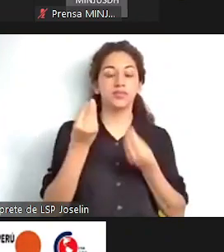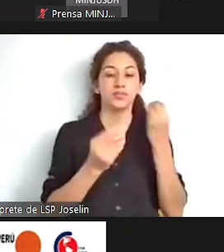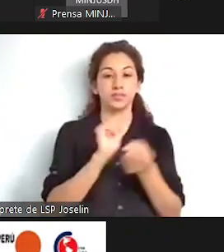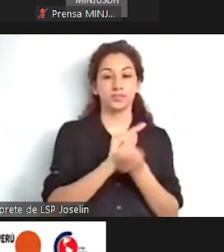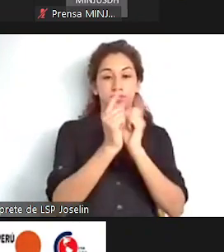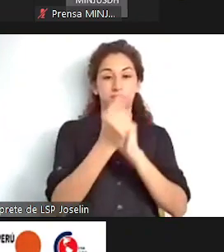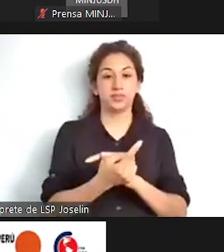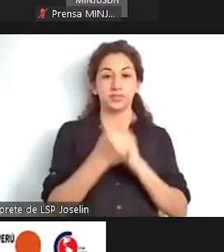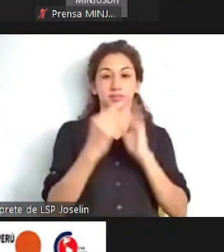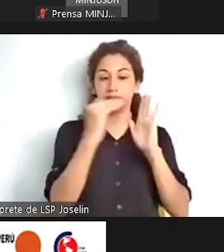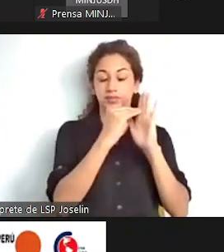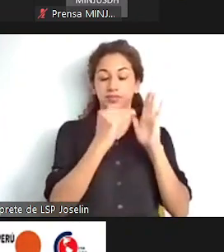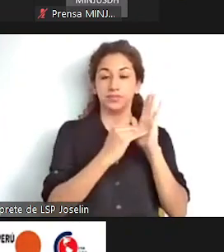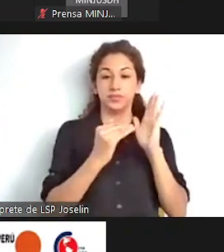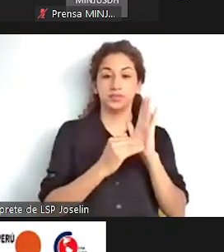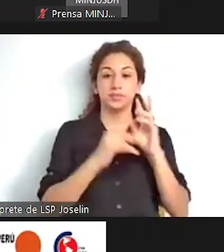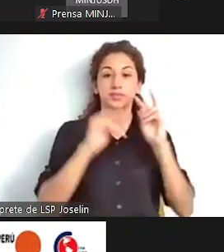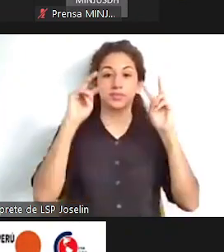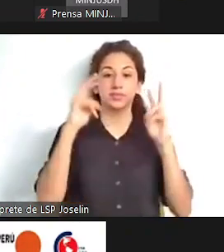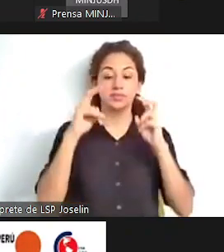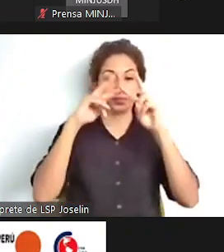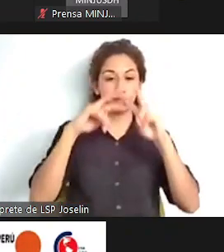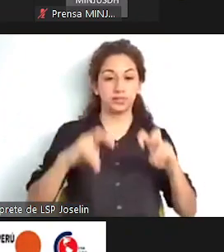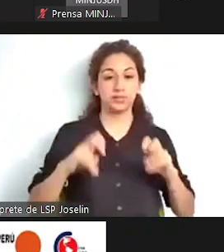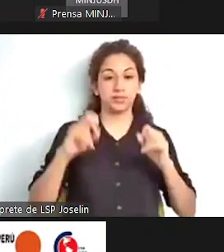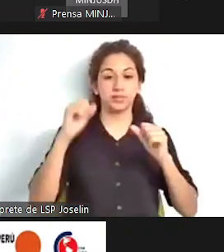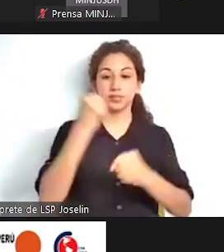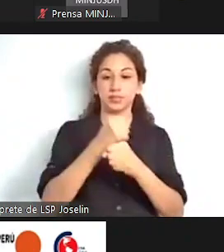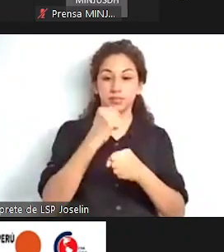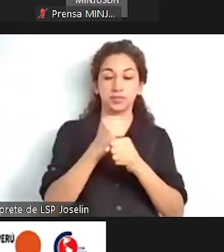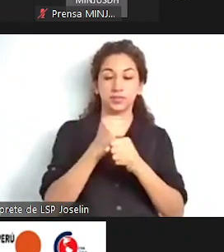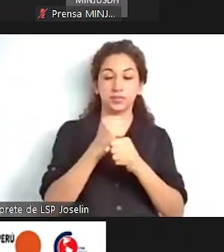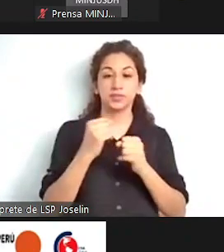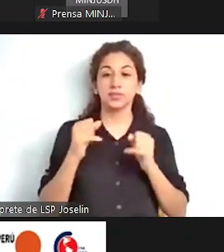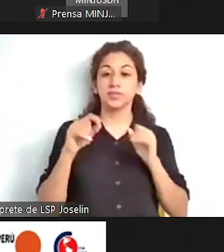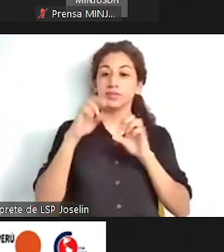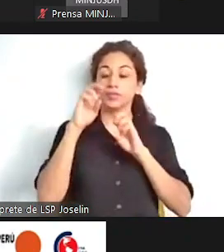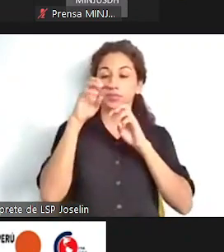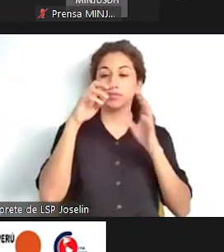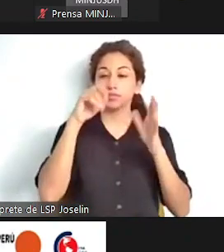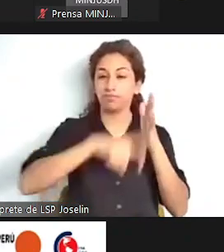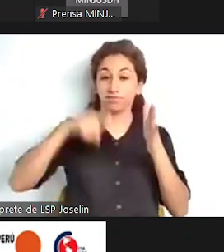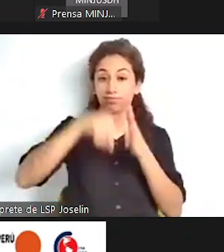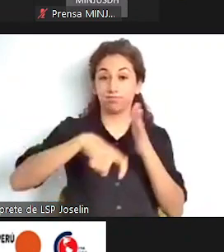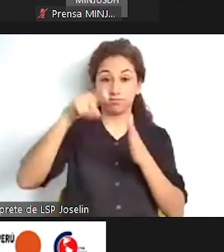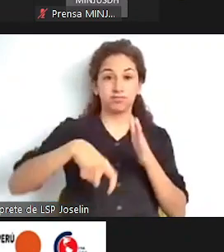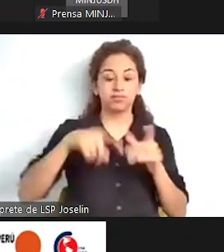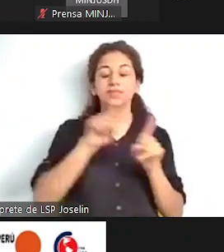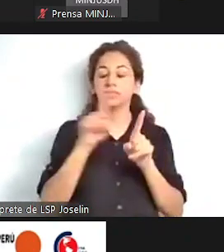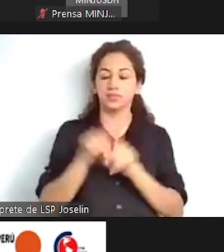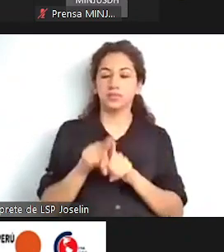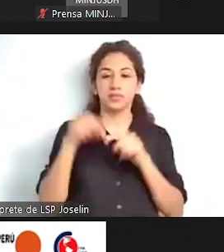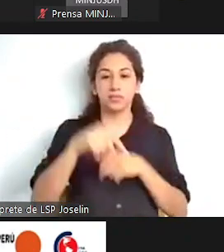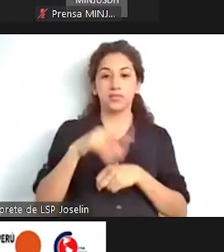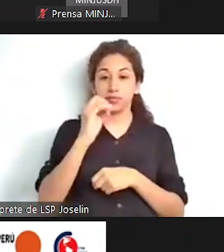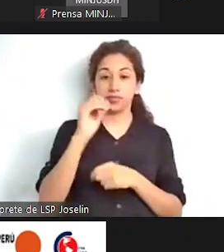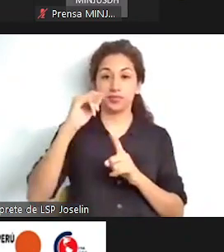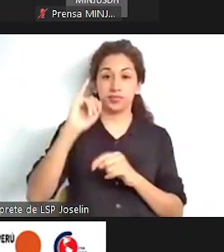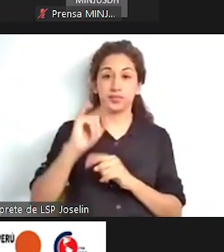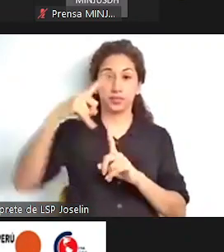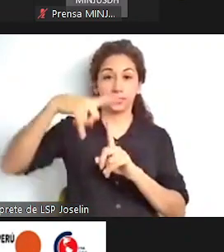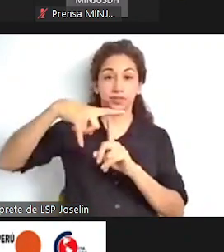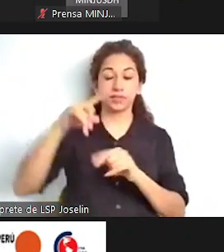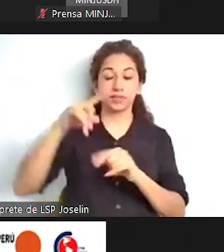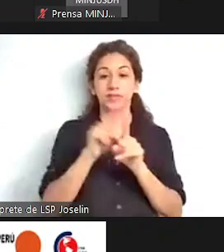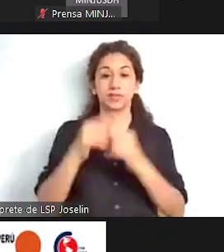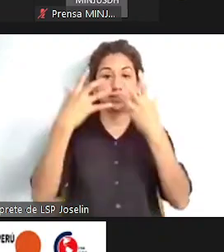agriculture and the very idea of strengthening the control of public and private enterprise on compliance with regulation is